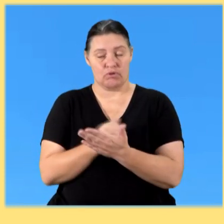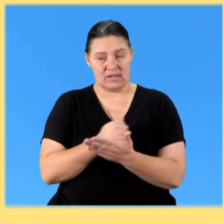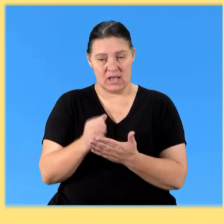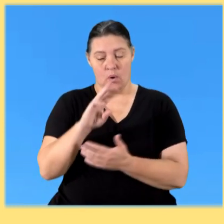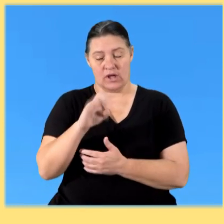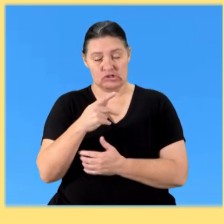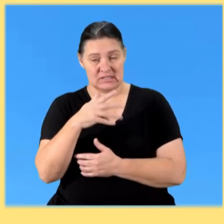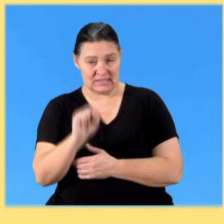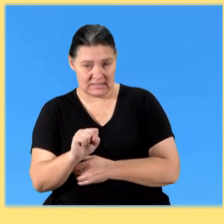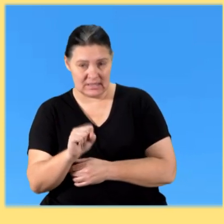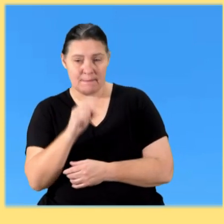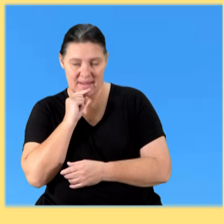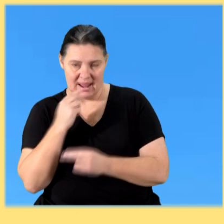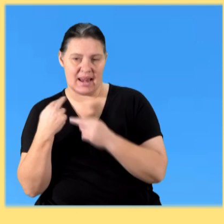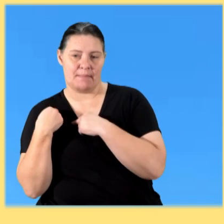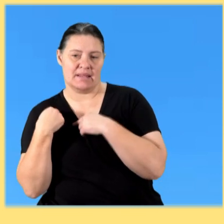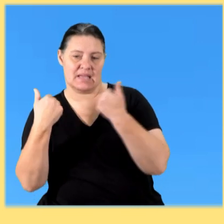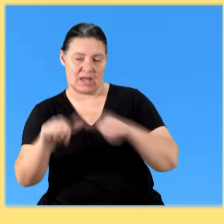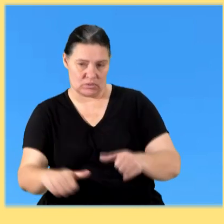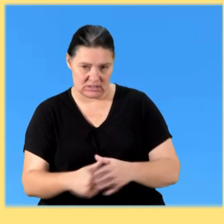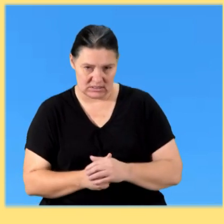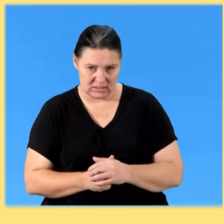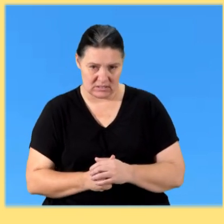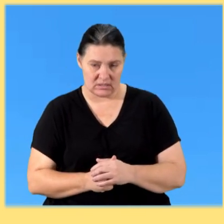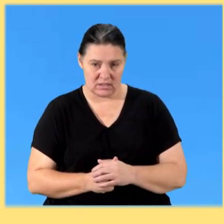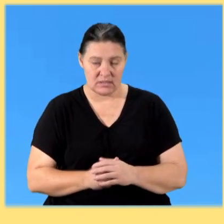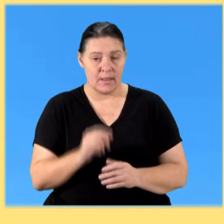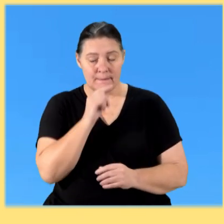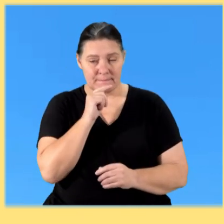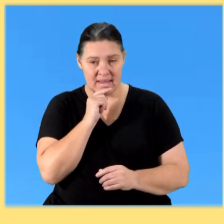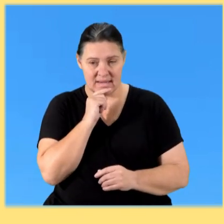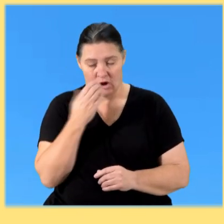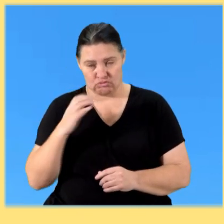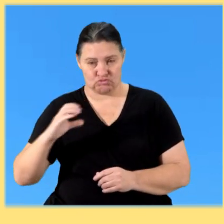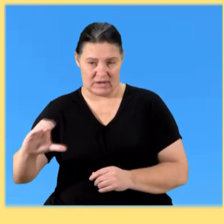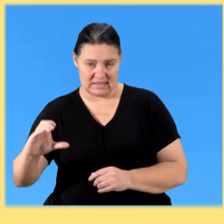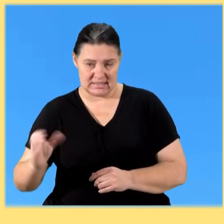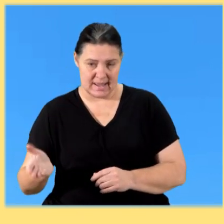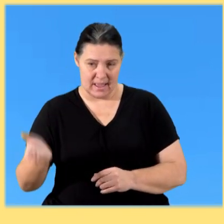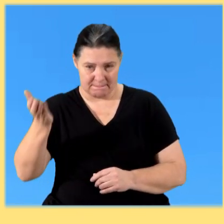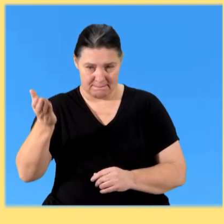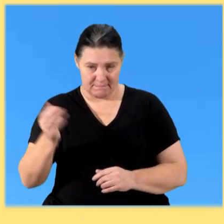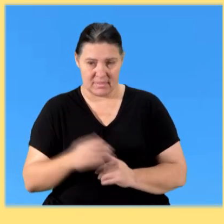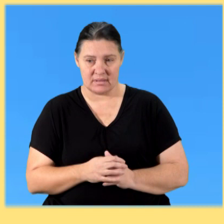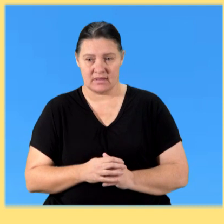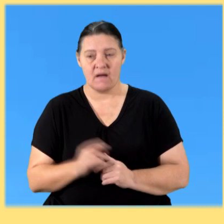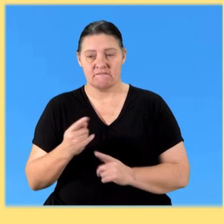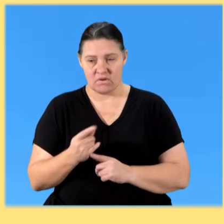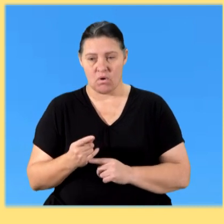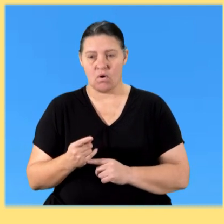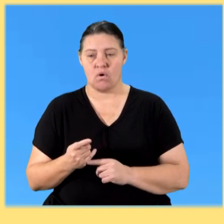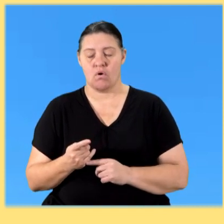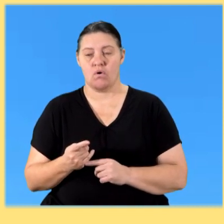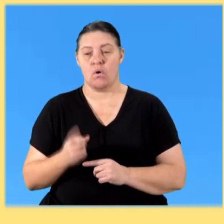for wages, already you can tell this is a liability account. I would therefore credit it with wages from the